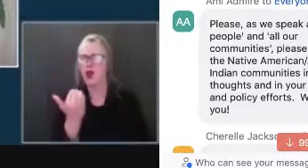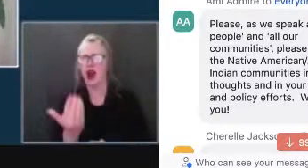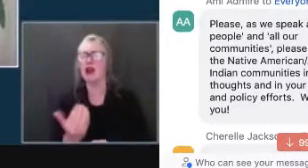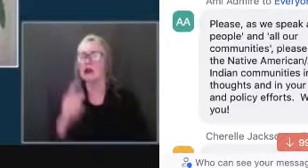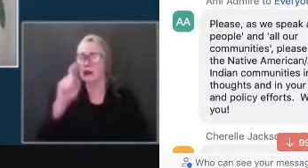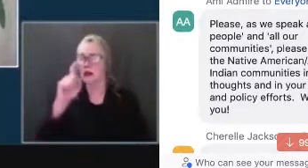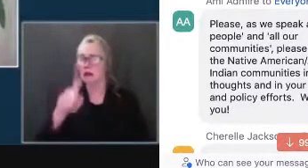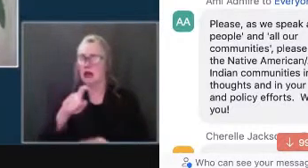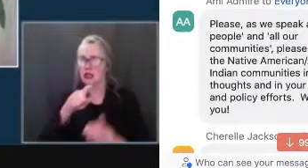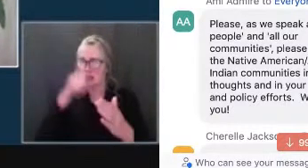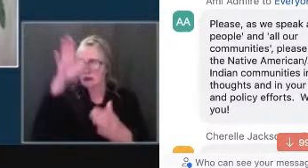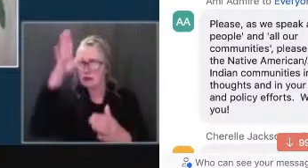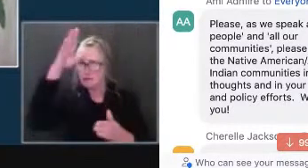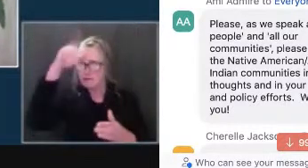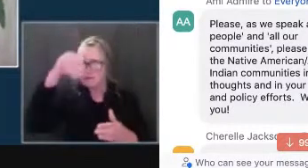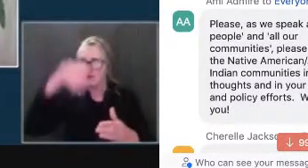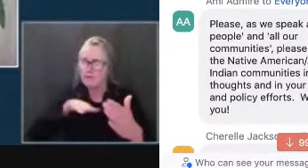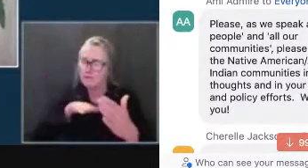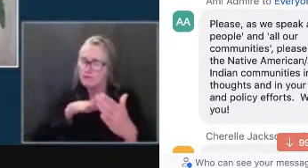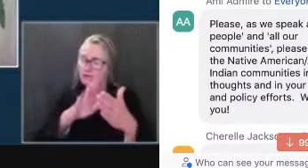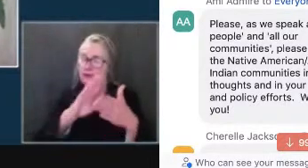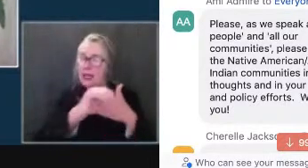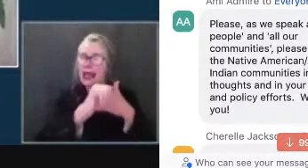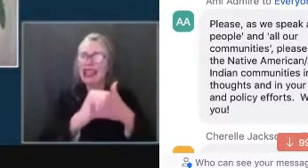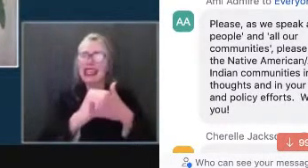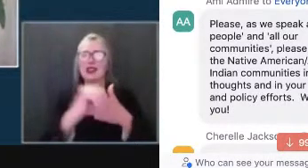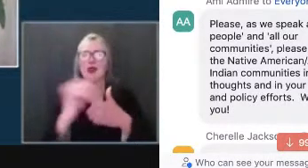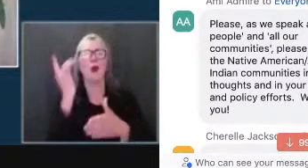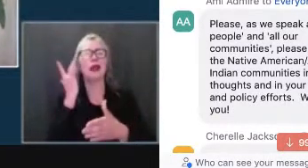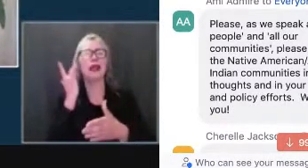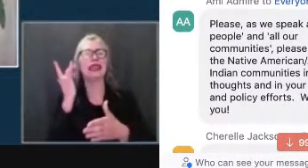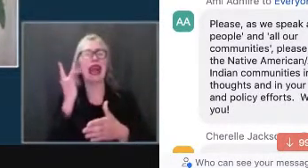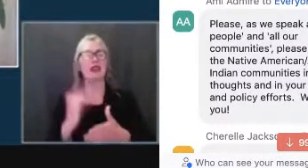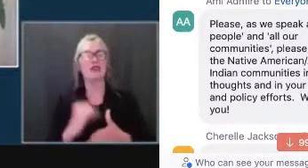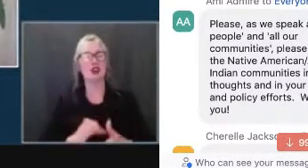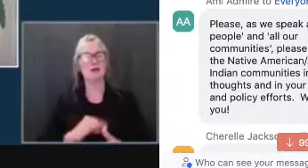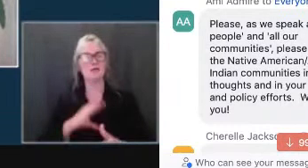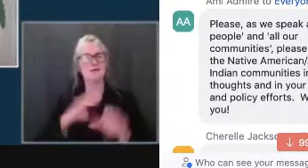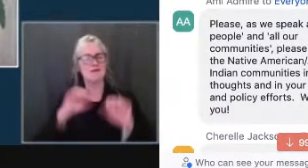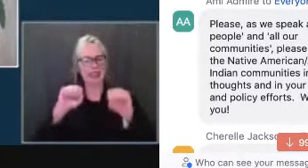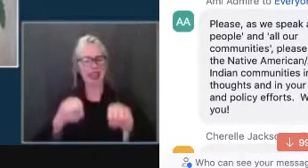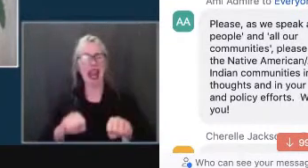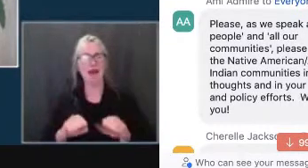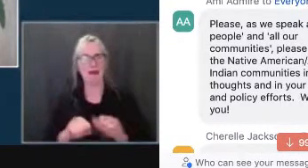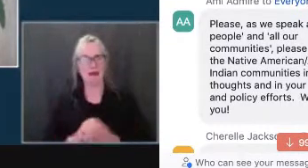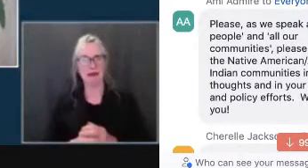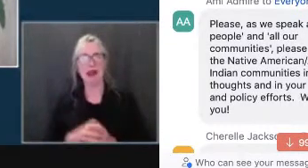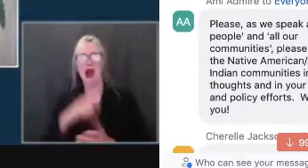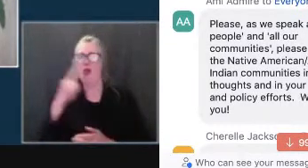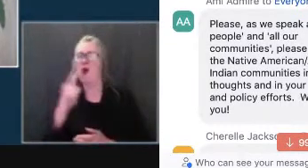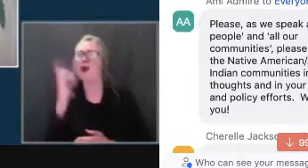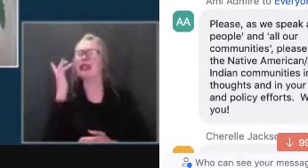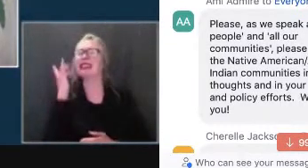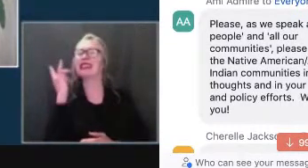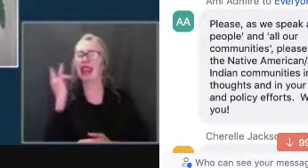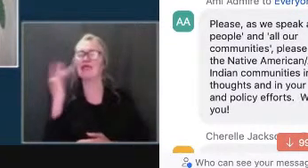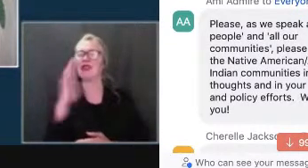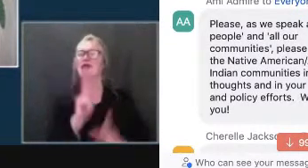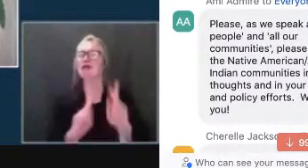Leading as only California as only Californians know how to